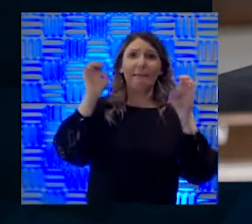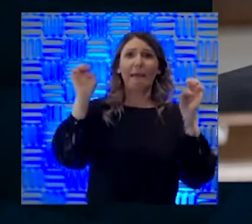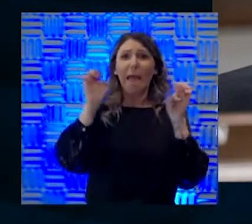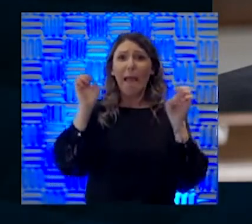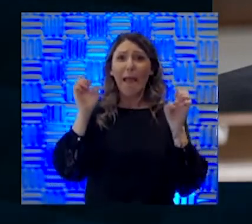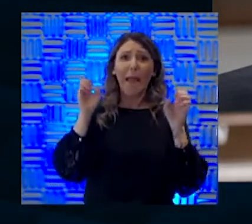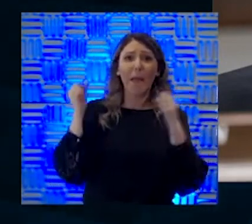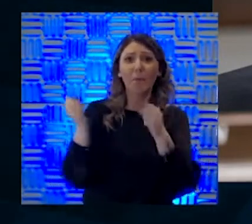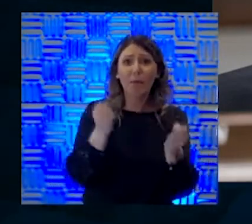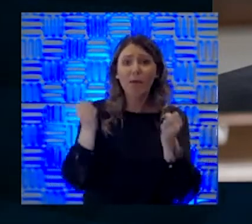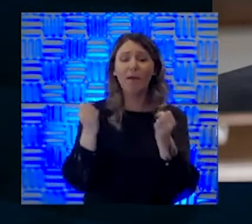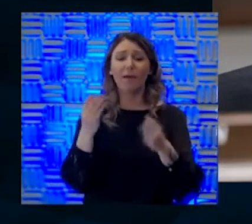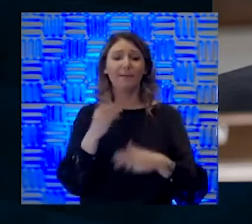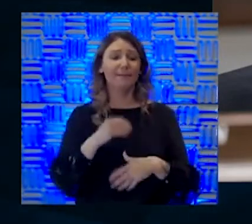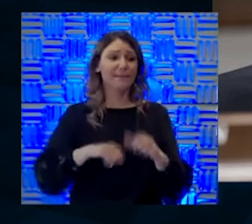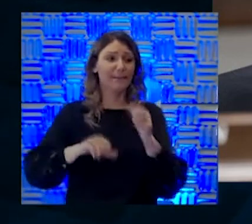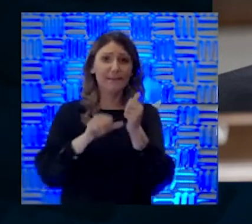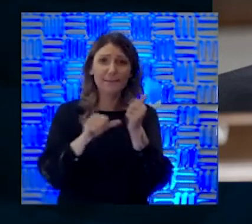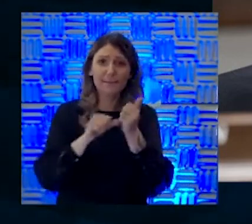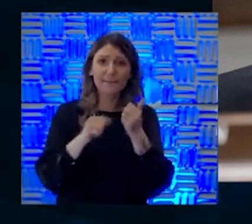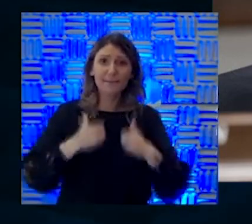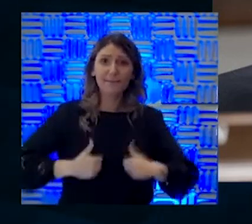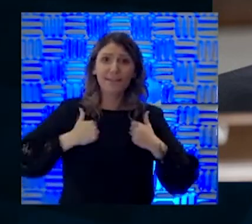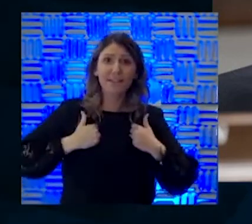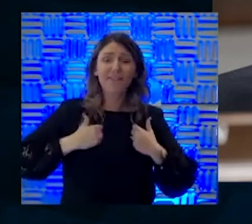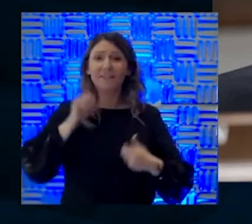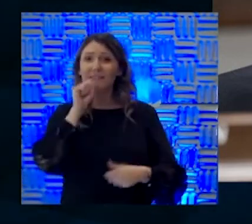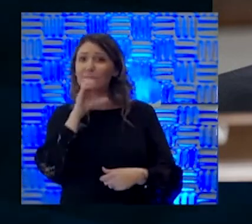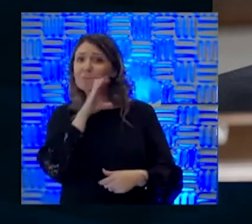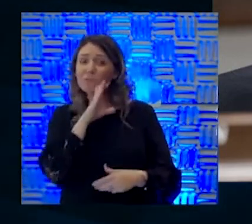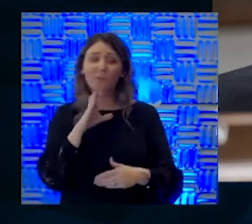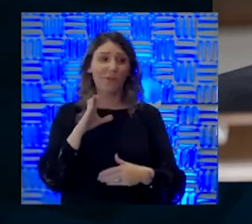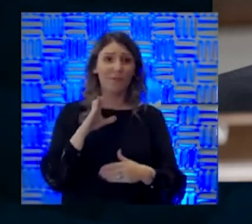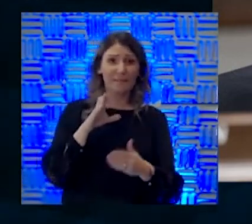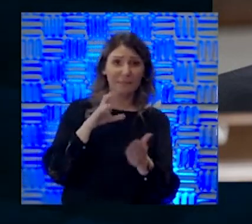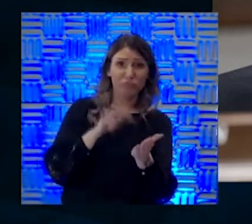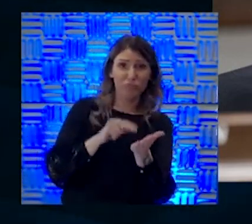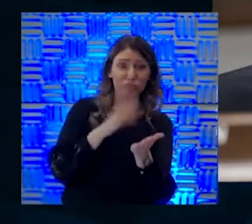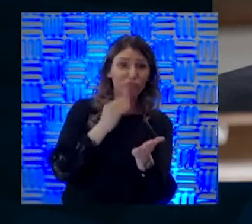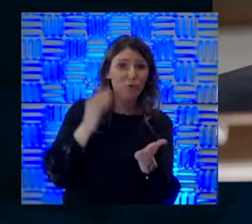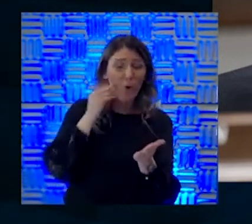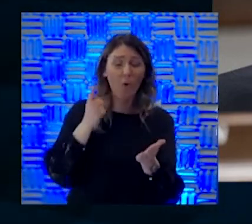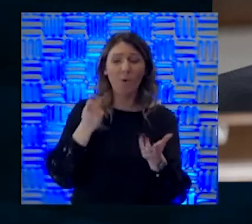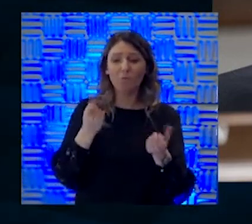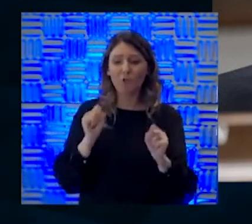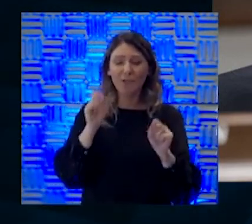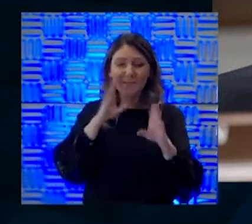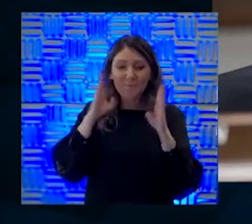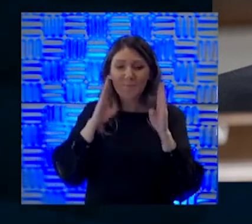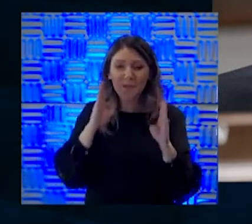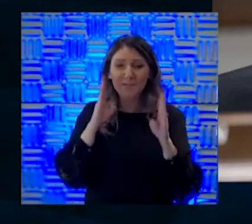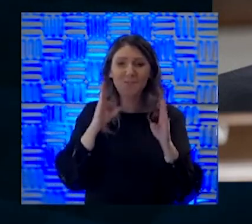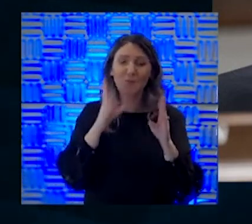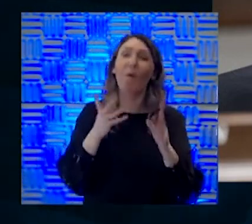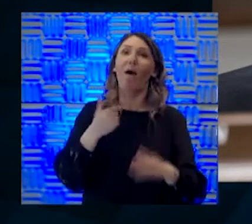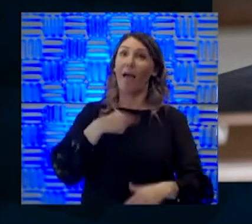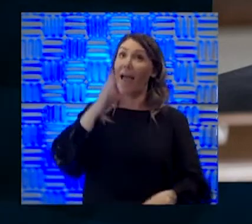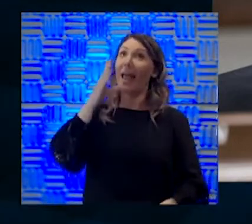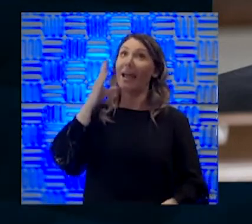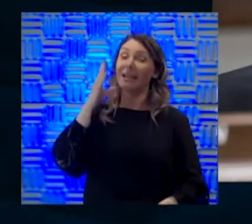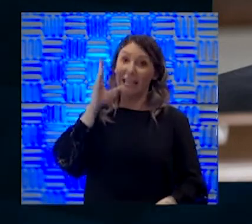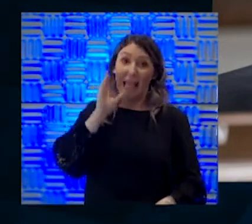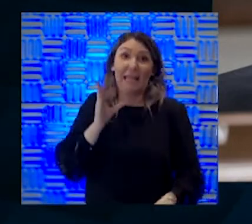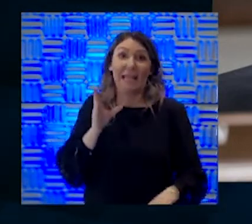our assisted living and senior care folks. We're trying to pay. I'm trying to pay more attention to. I am paying more attention to the issues